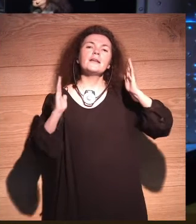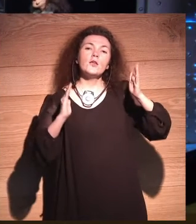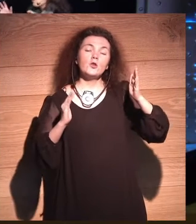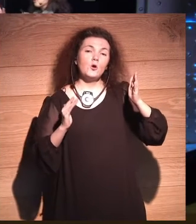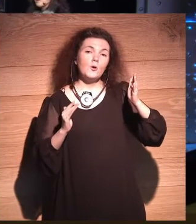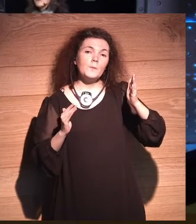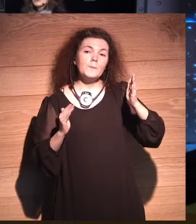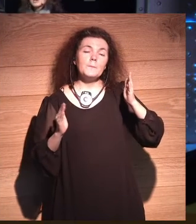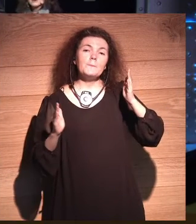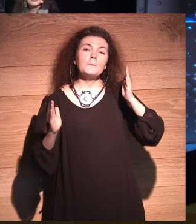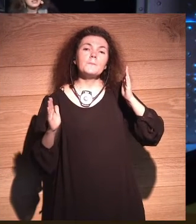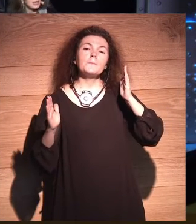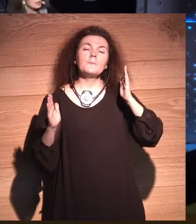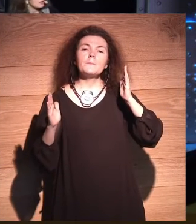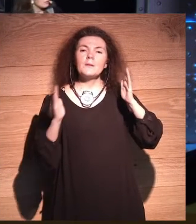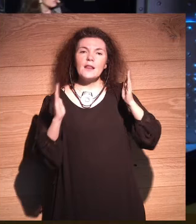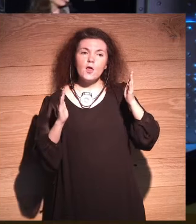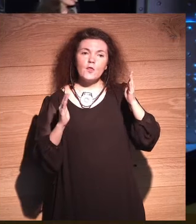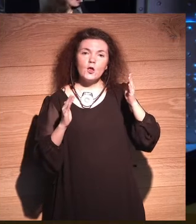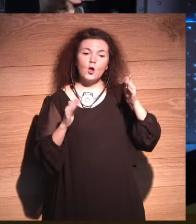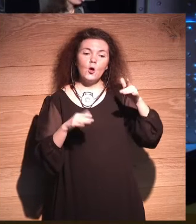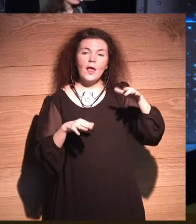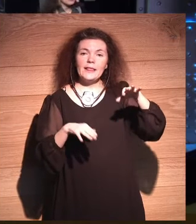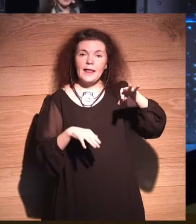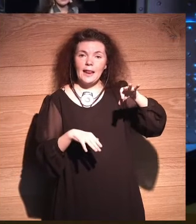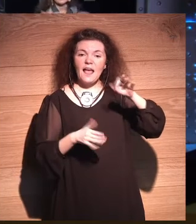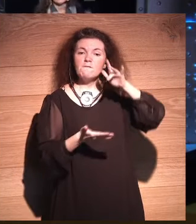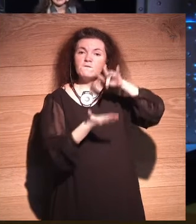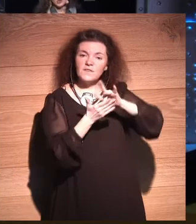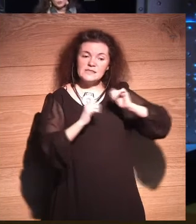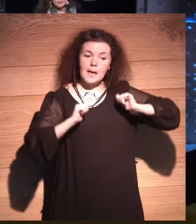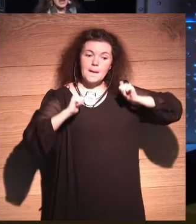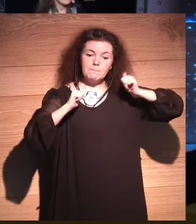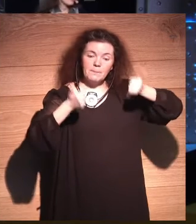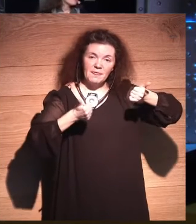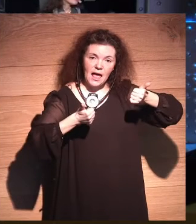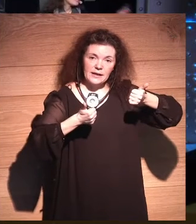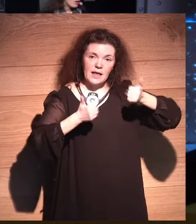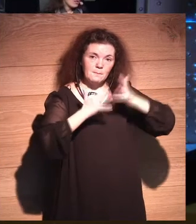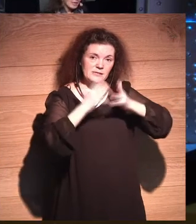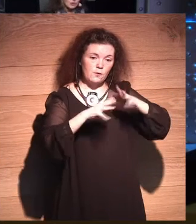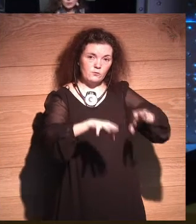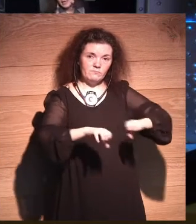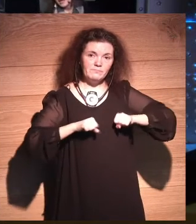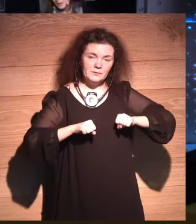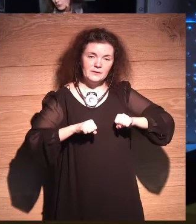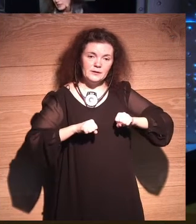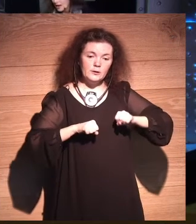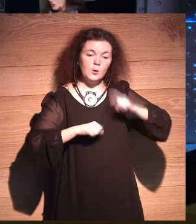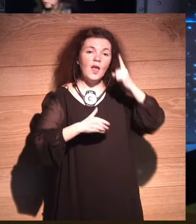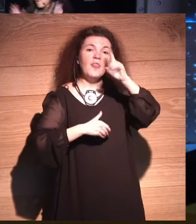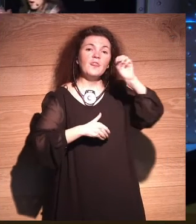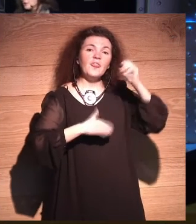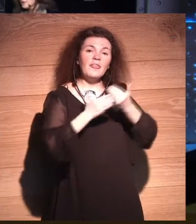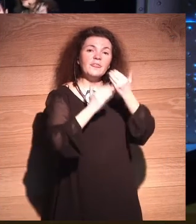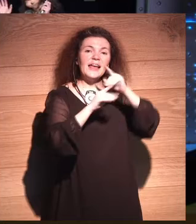which you design what will be the first 100 days of that's the 100 days in which people still like you. After 100 days, they all hate you and they